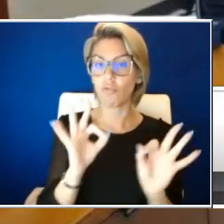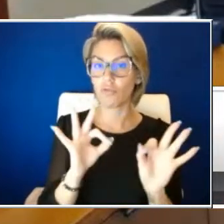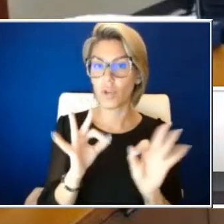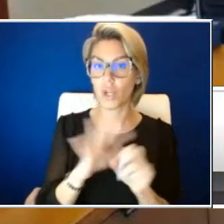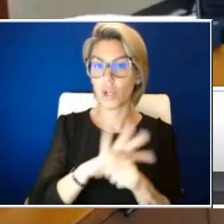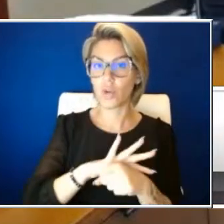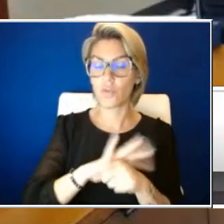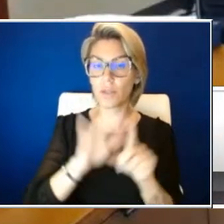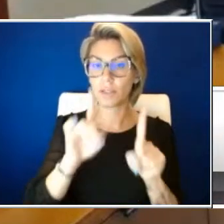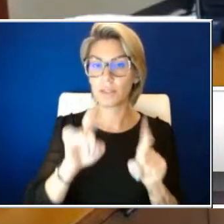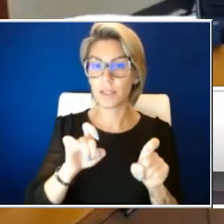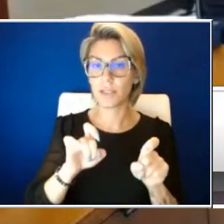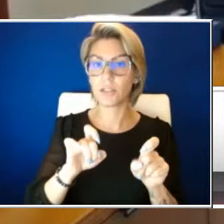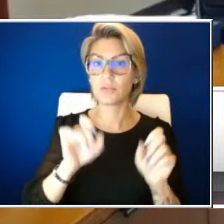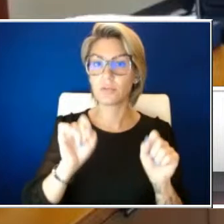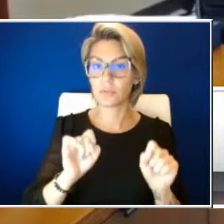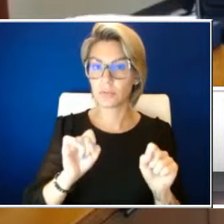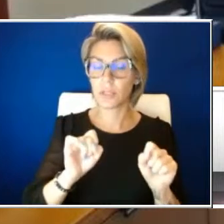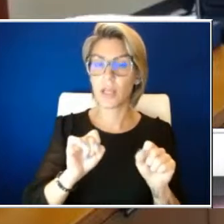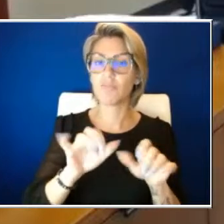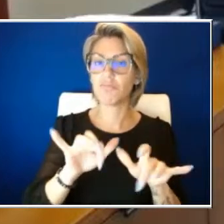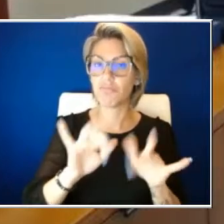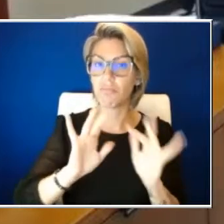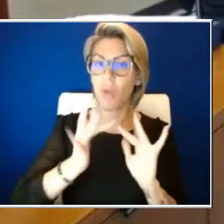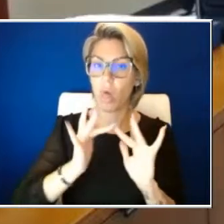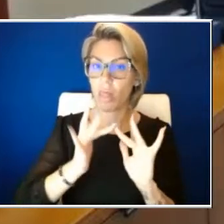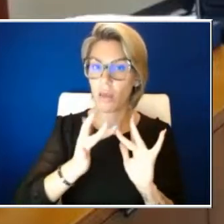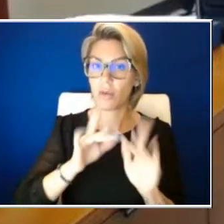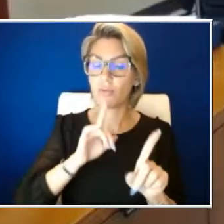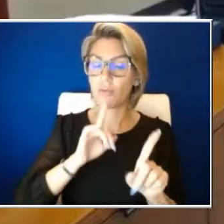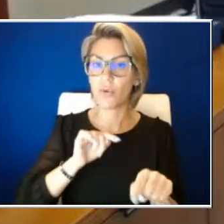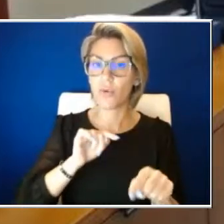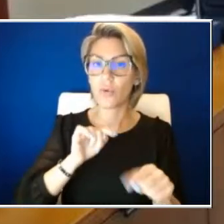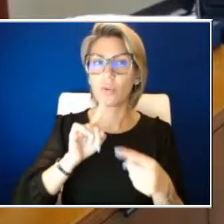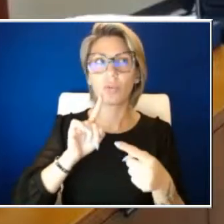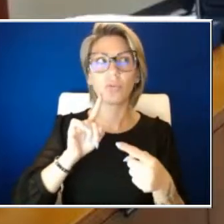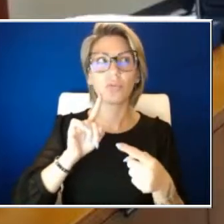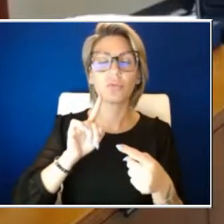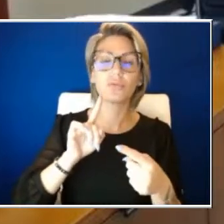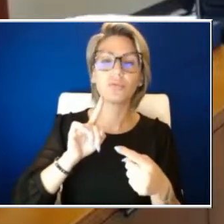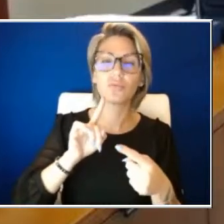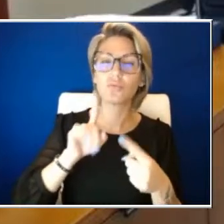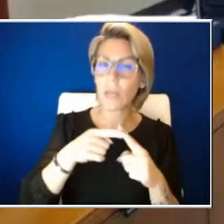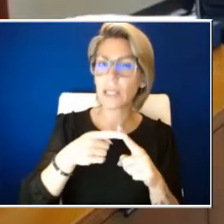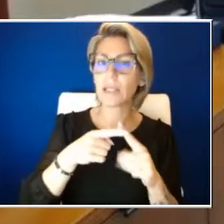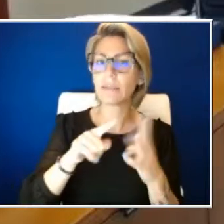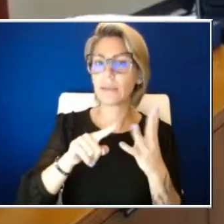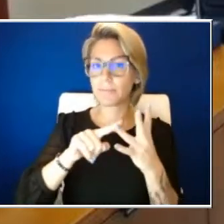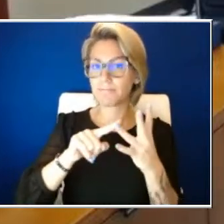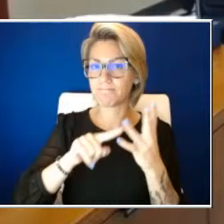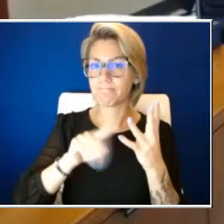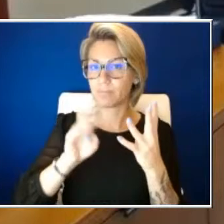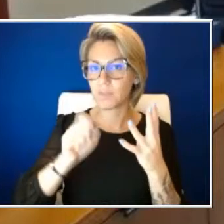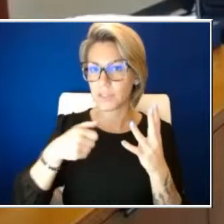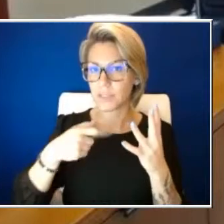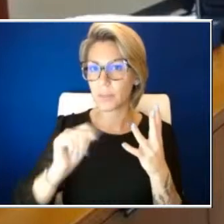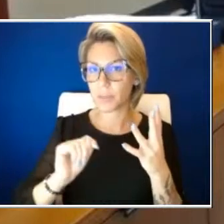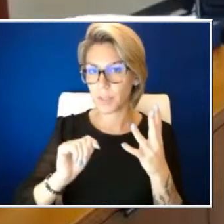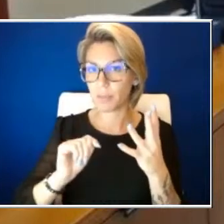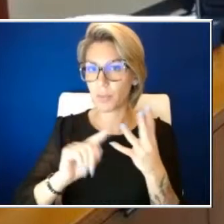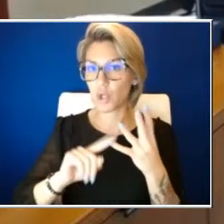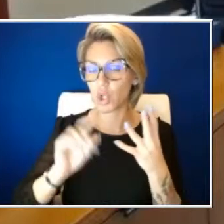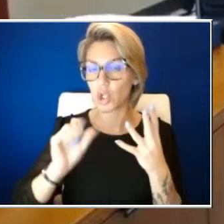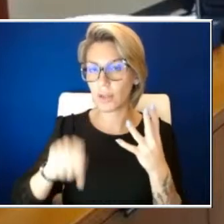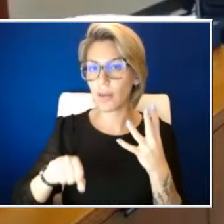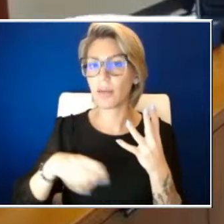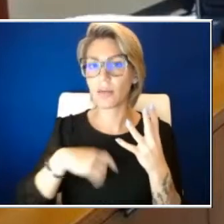get online and order these toward the end of September. And so, yeah, there is going to be some free